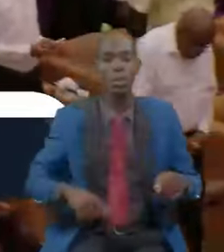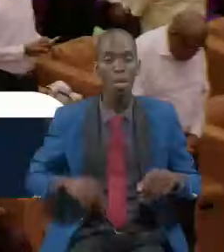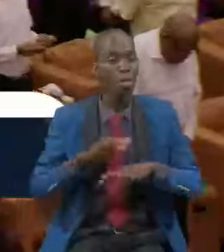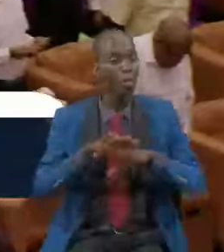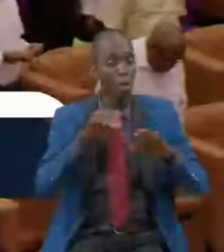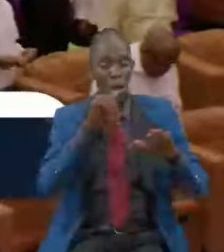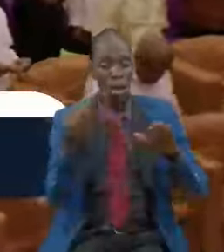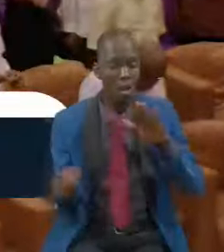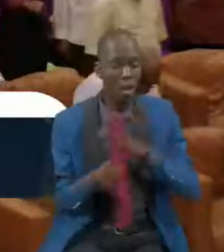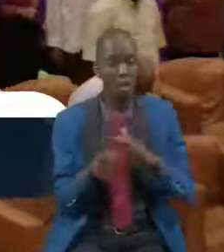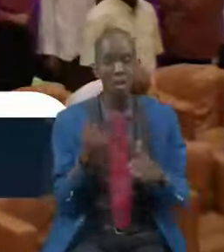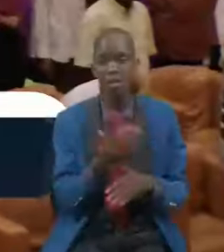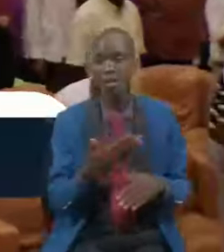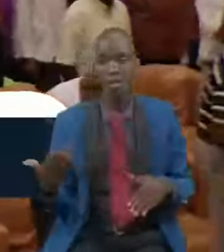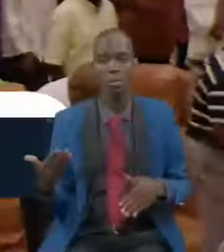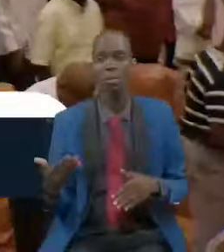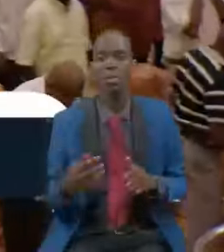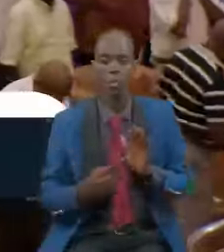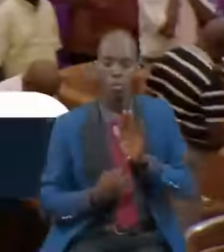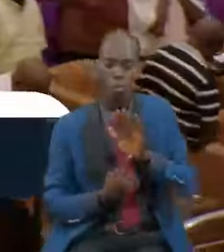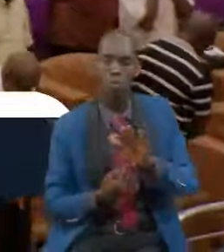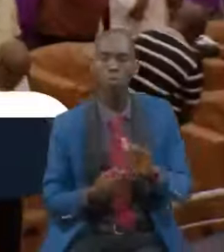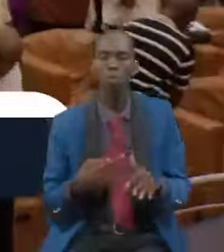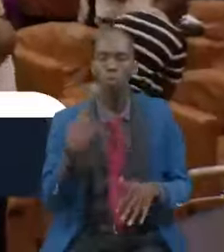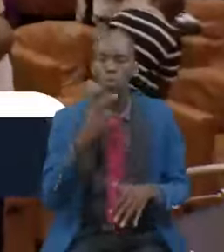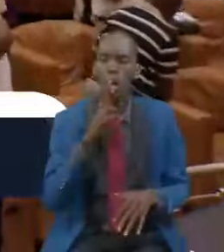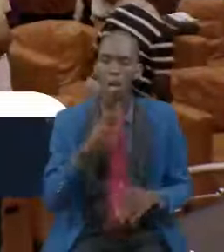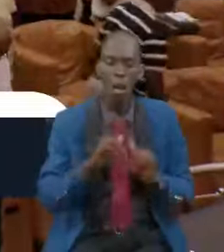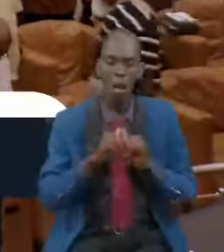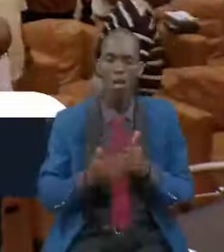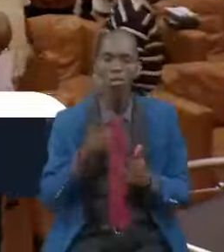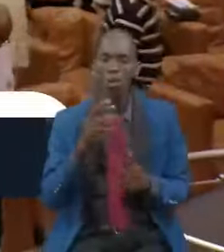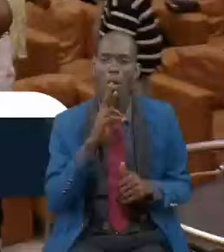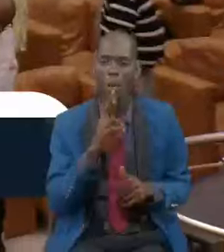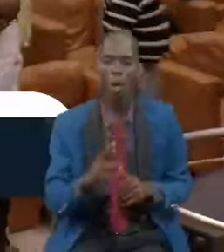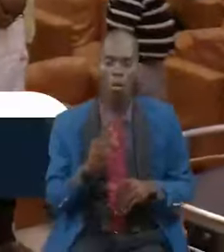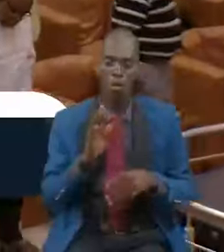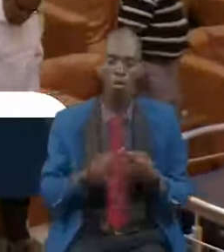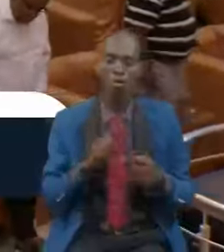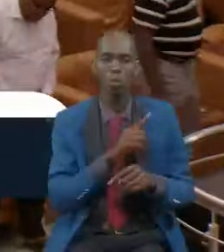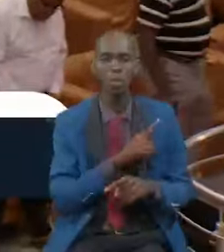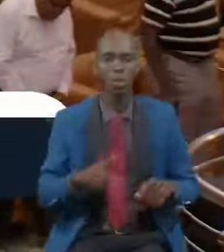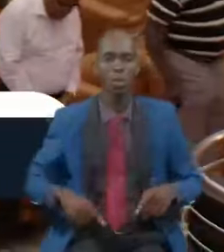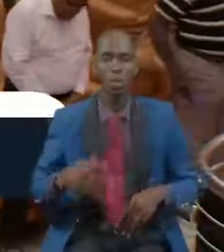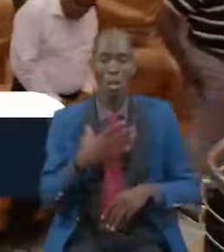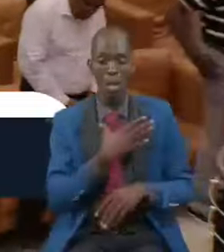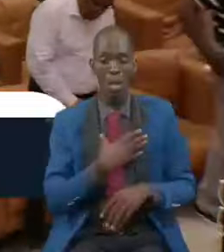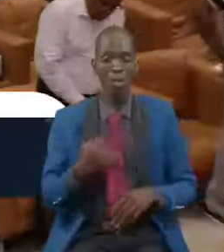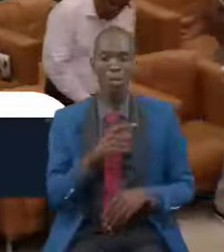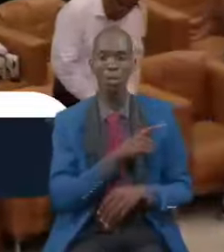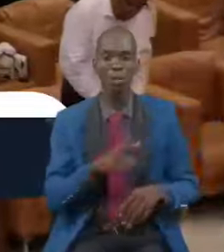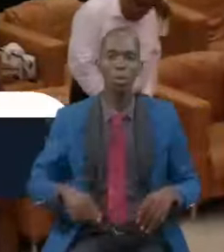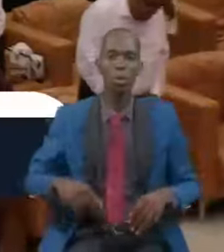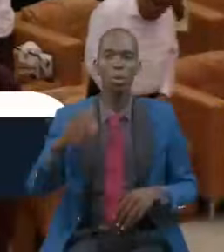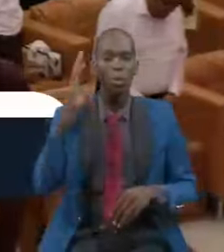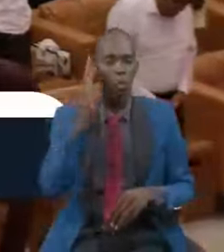anything. Reveal where you are, who you are, how you are unto the Lord. And the Lord will do